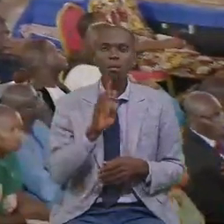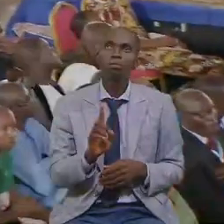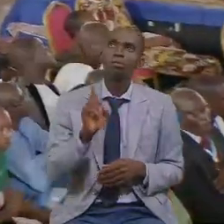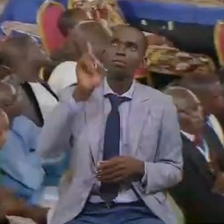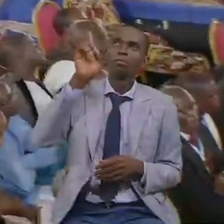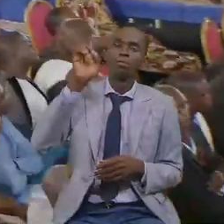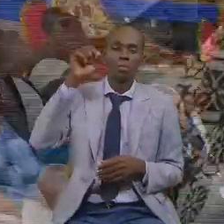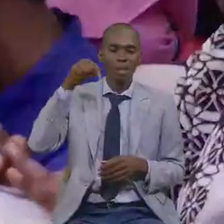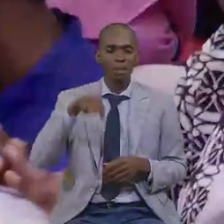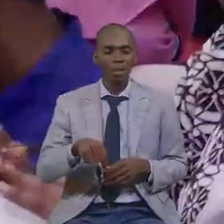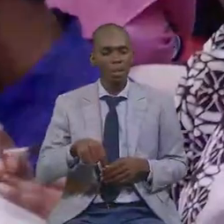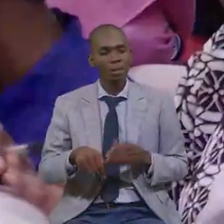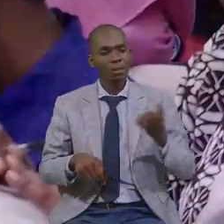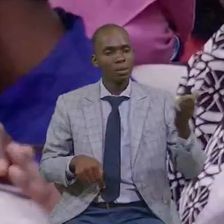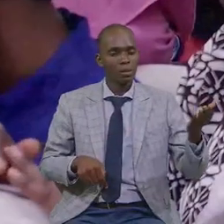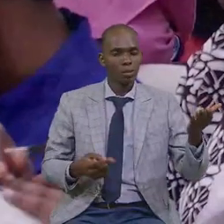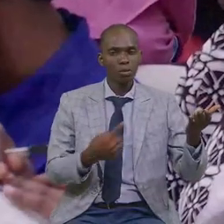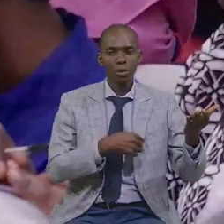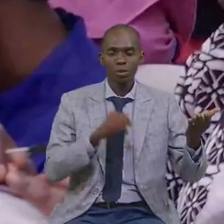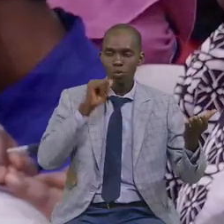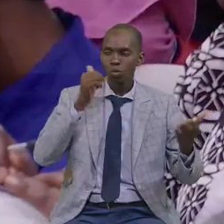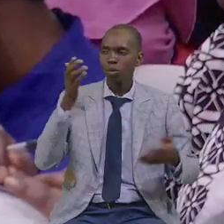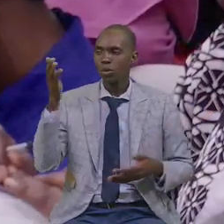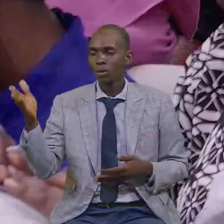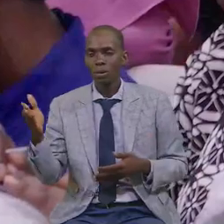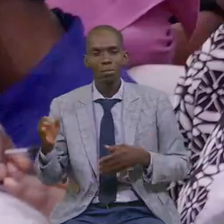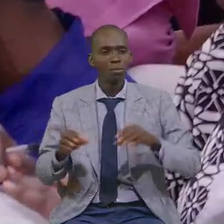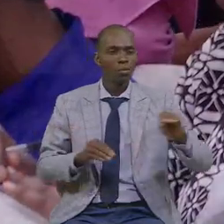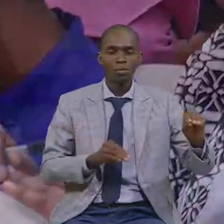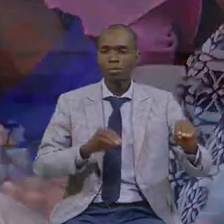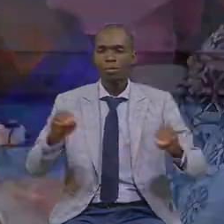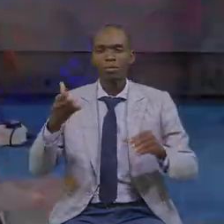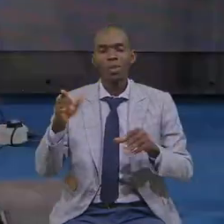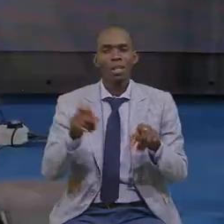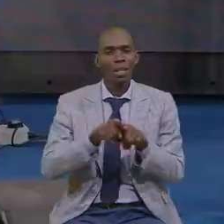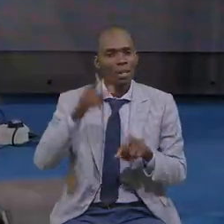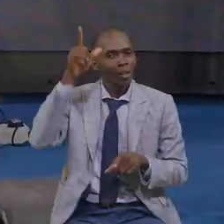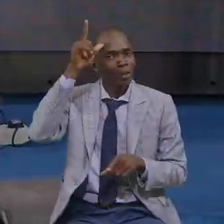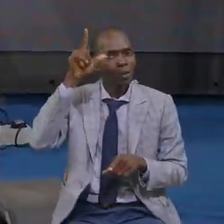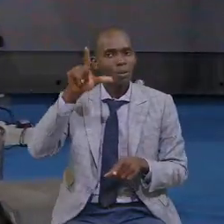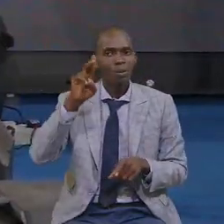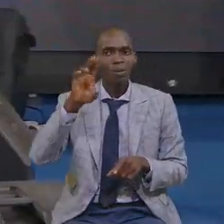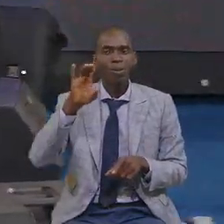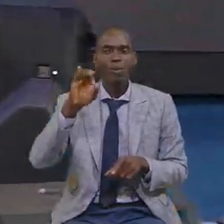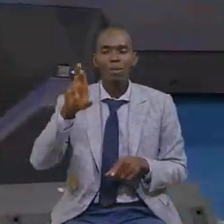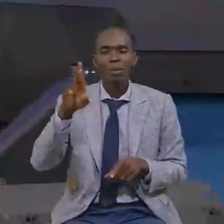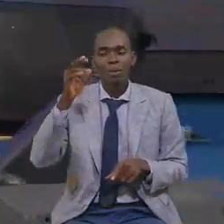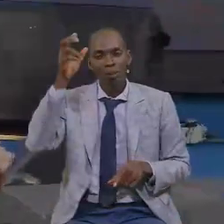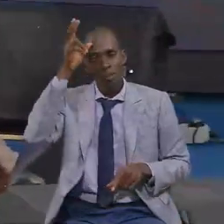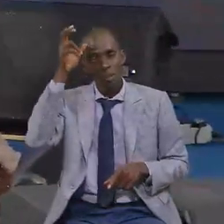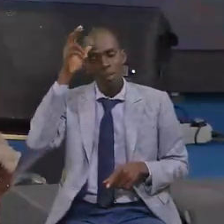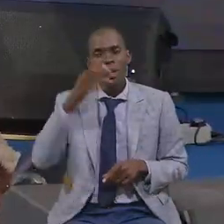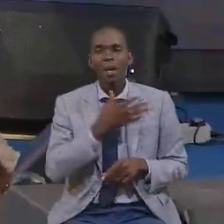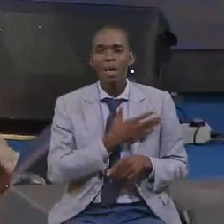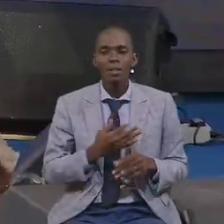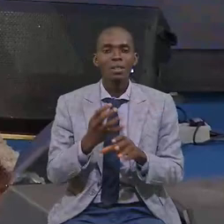are here and there, they are to and fro, like Lucifer, like the devil, and they achieve